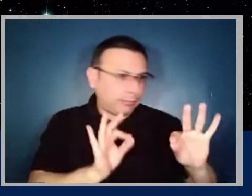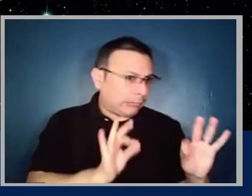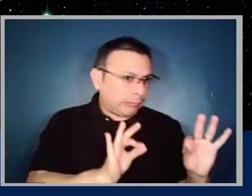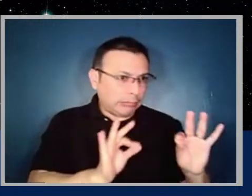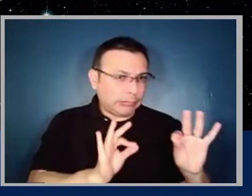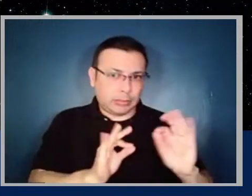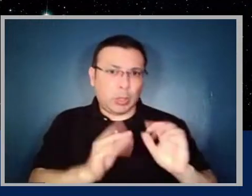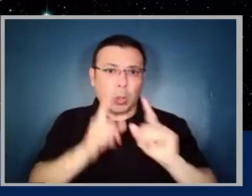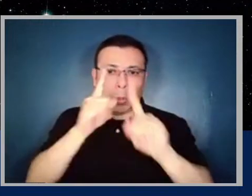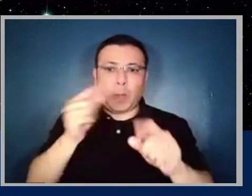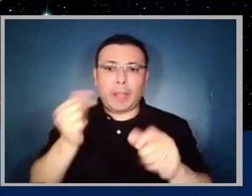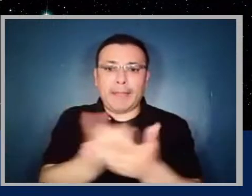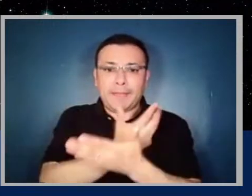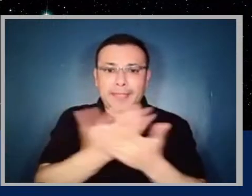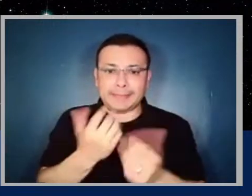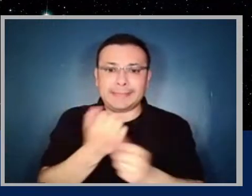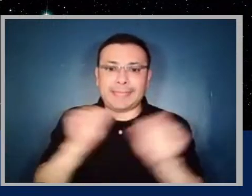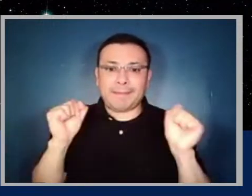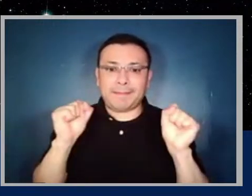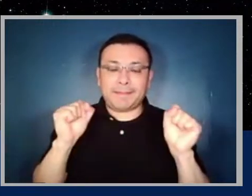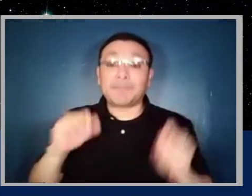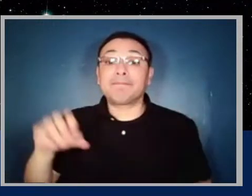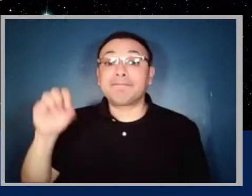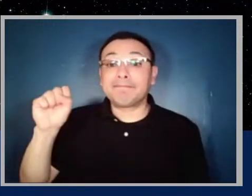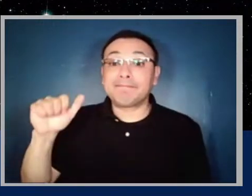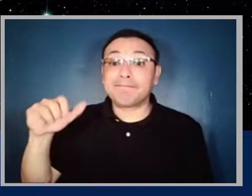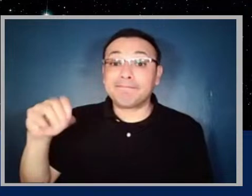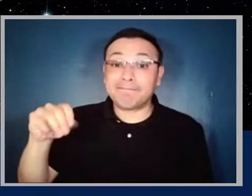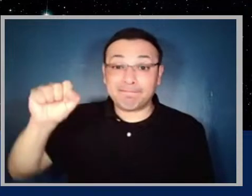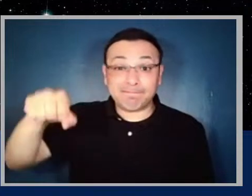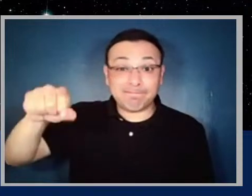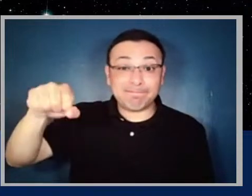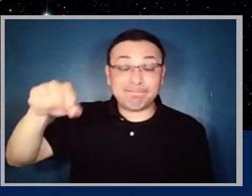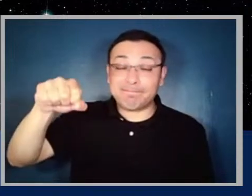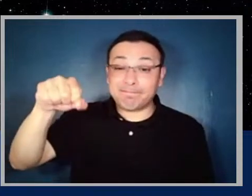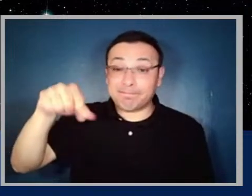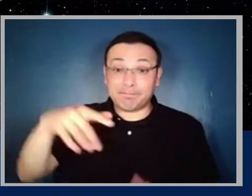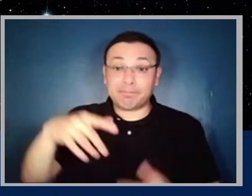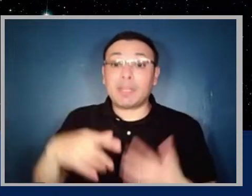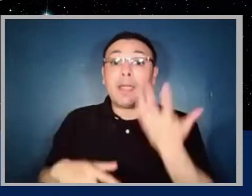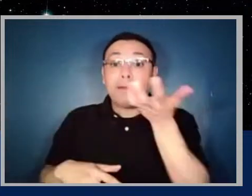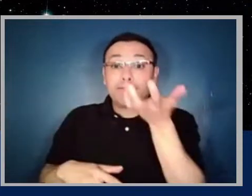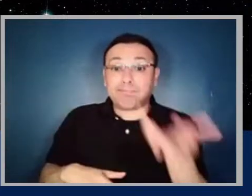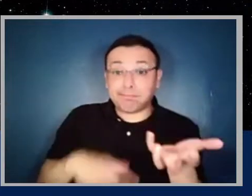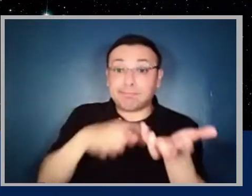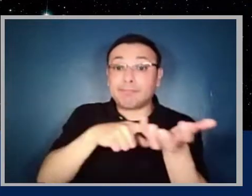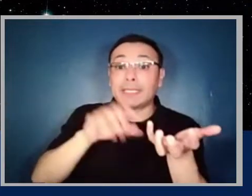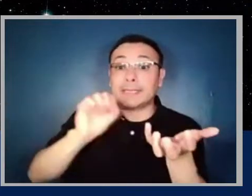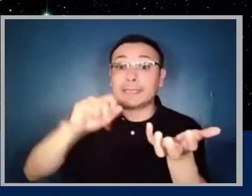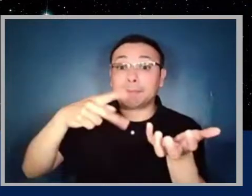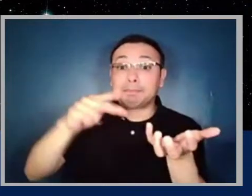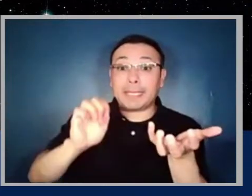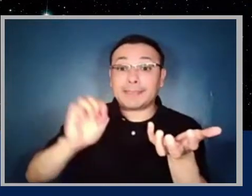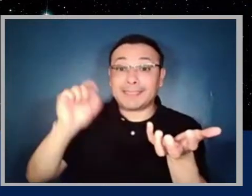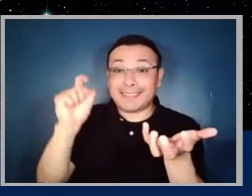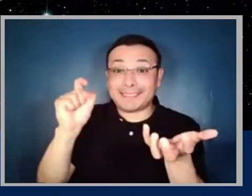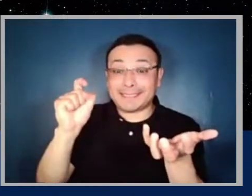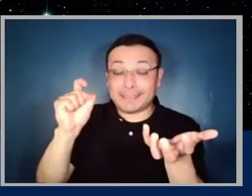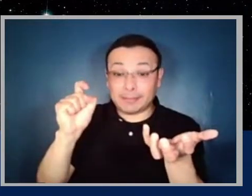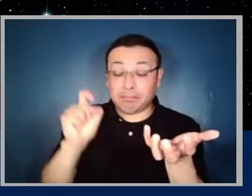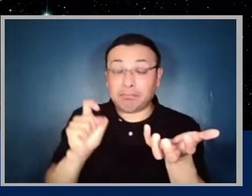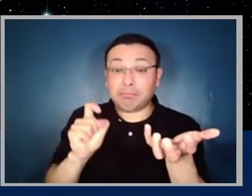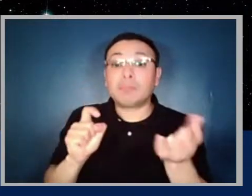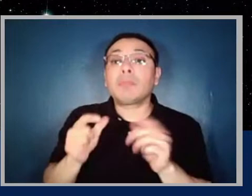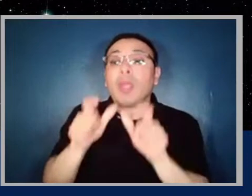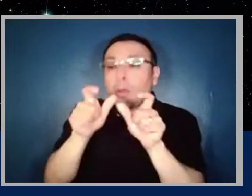Gotcha. Yep, we do that on every capsule. For our SpaceX landings, which I'm the most familiar with, we have specialized team members who are trained